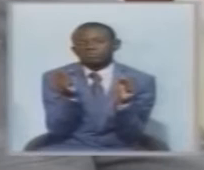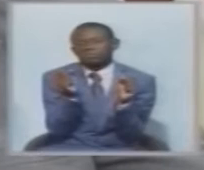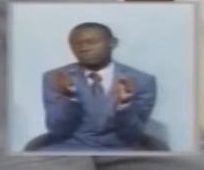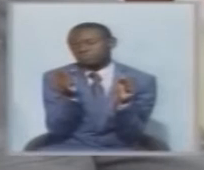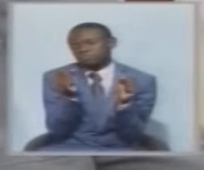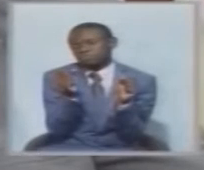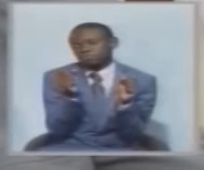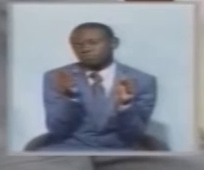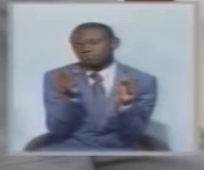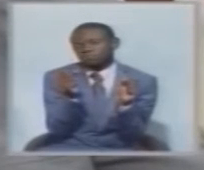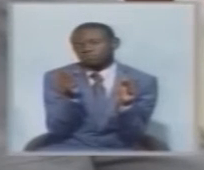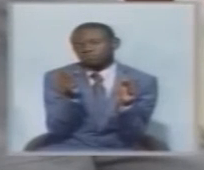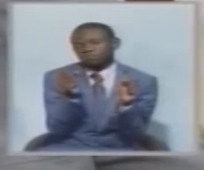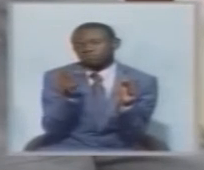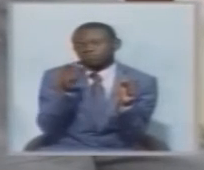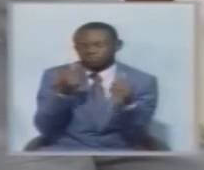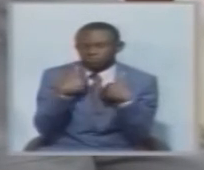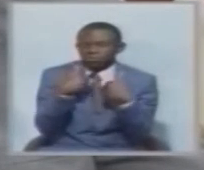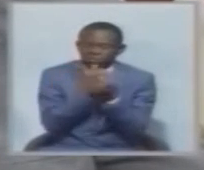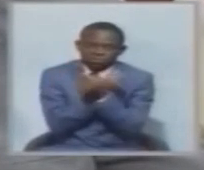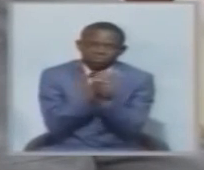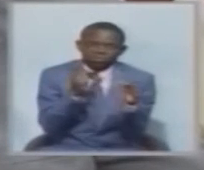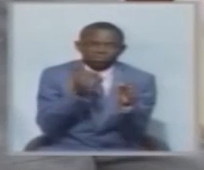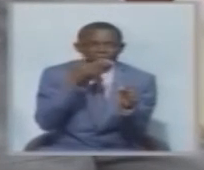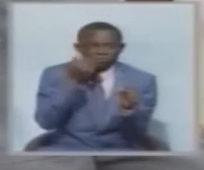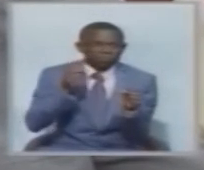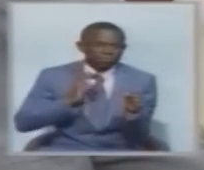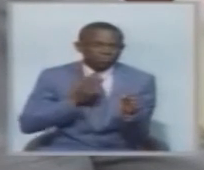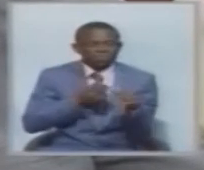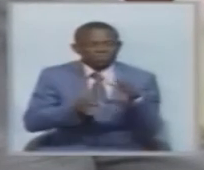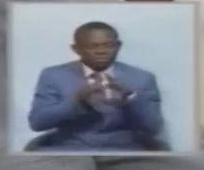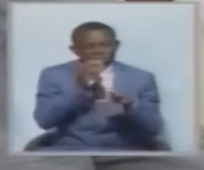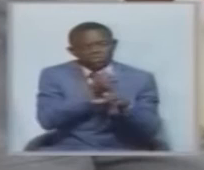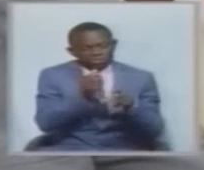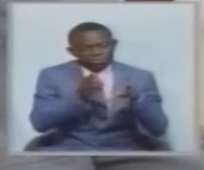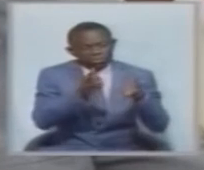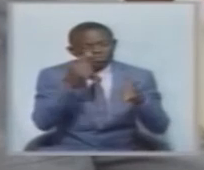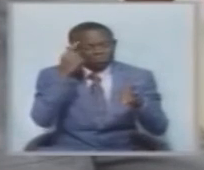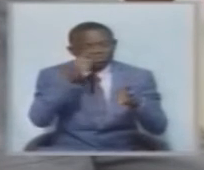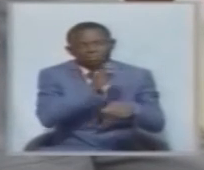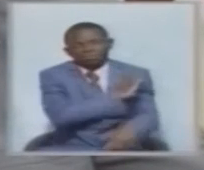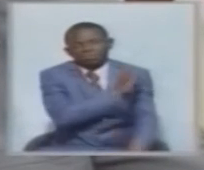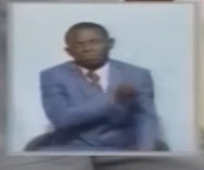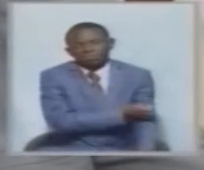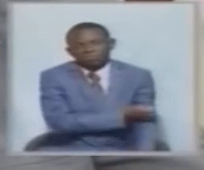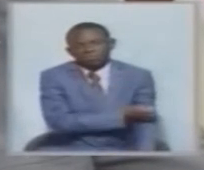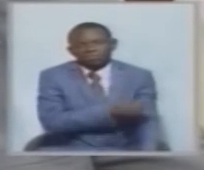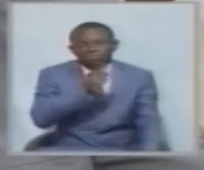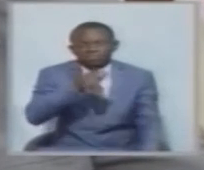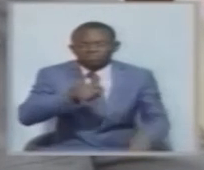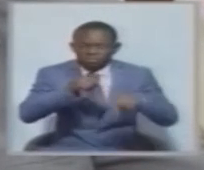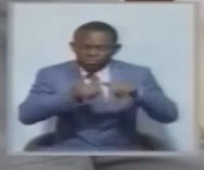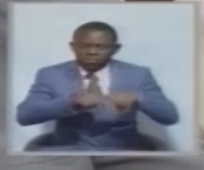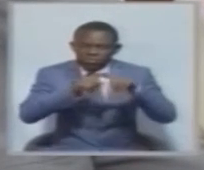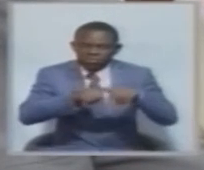earlier mentioned, is to look at the other alternative sources of energy. We've relied too much on hydro, and hydro depends on